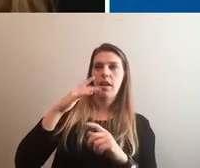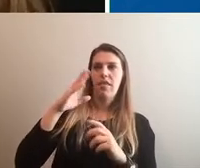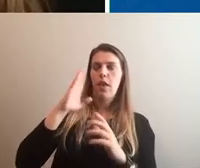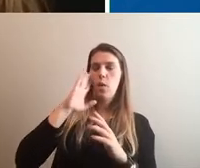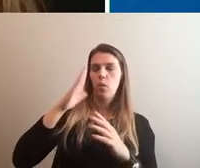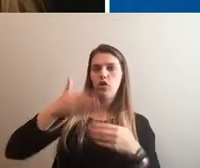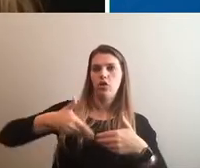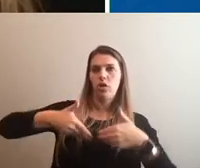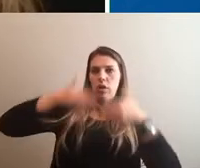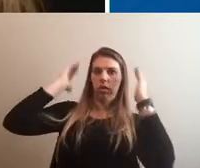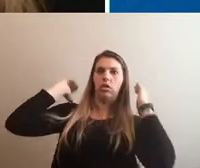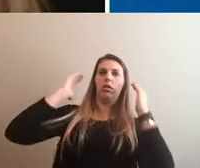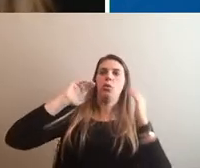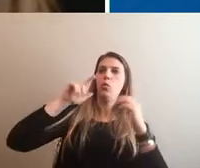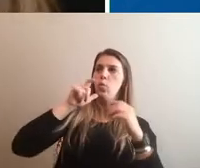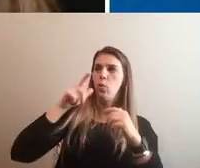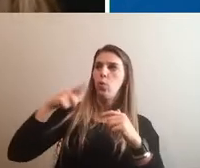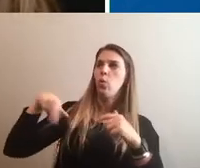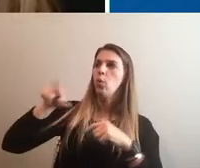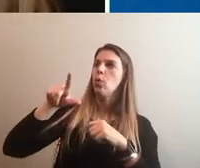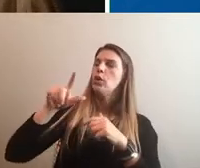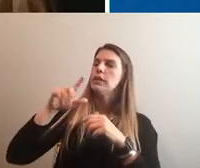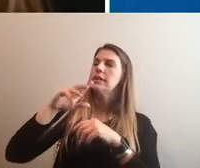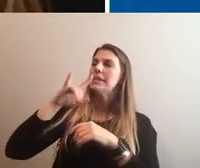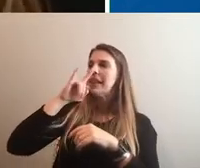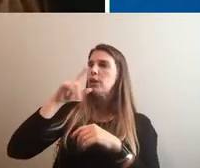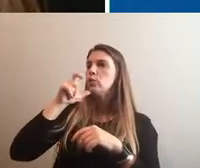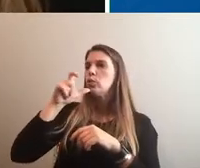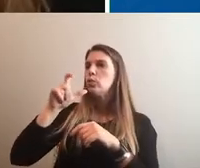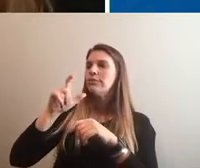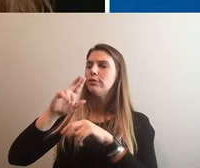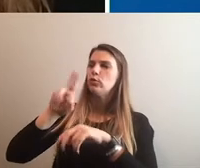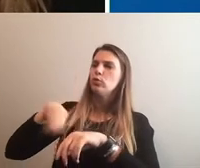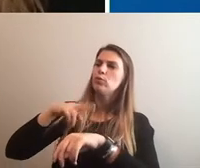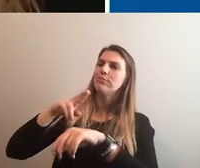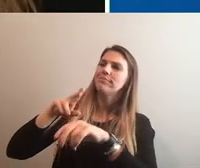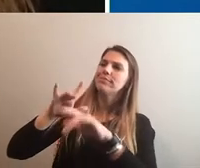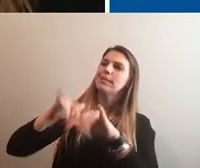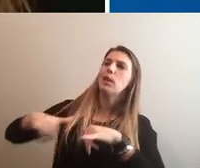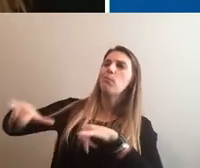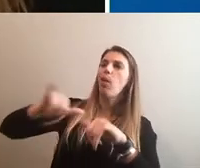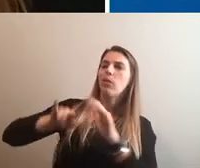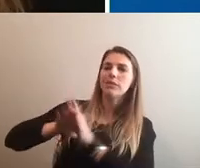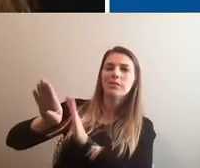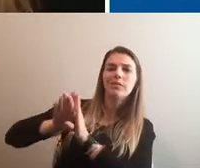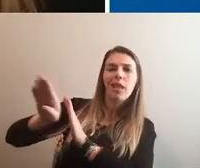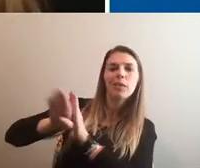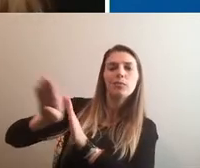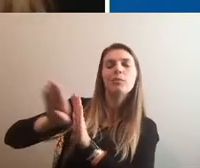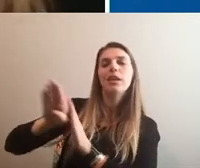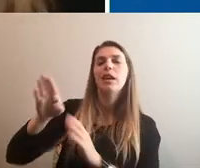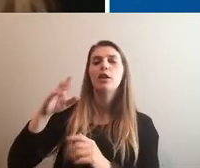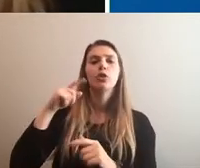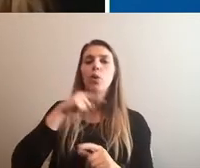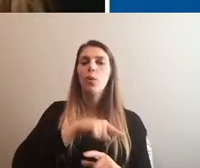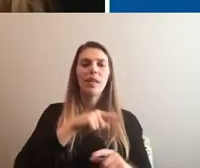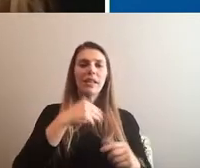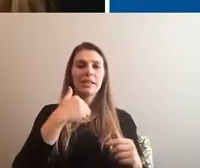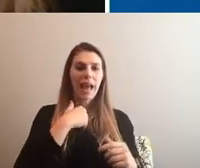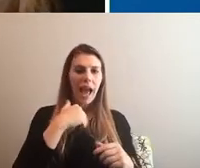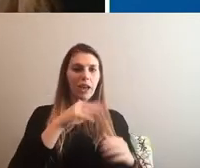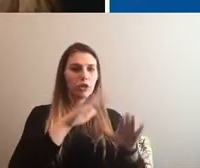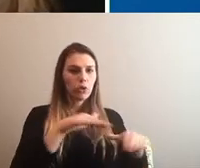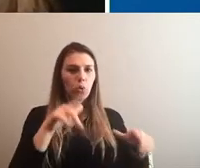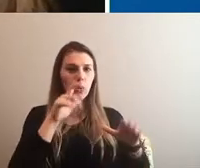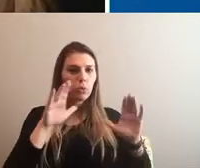by a room full of typically developing children. So this was a nice mix of typically developing children and children with intellectual disabilities. And it